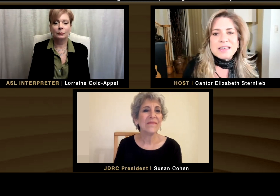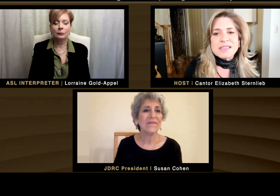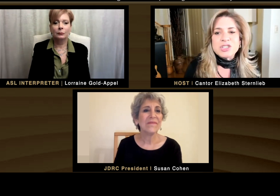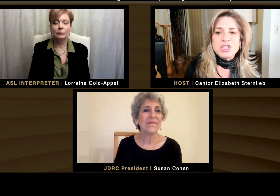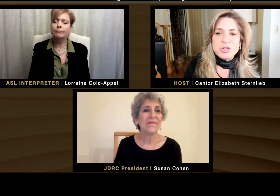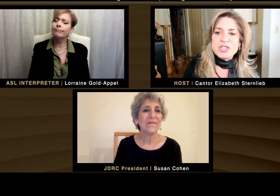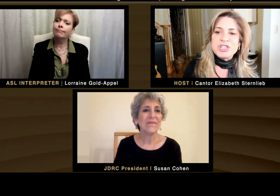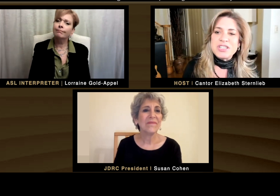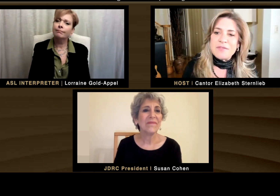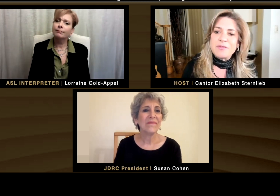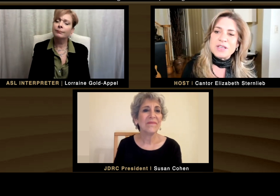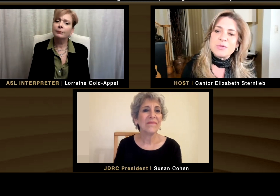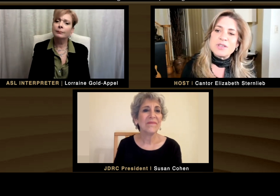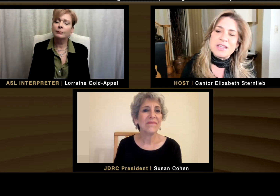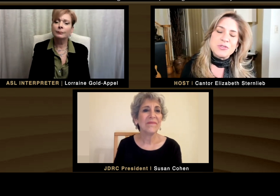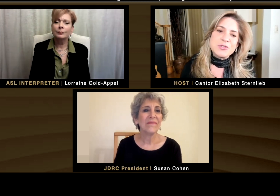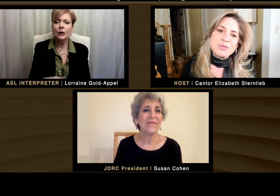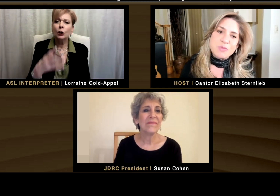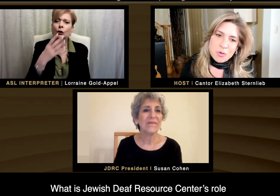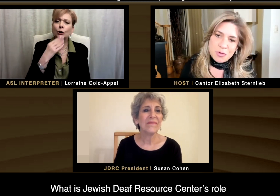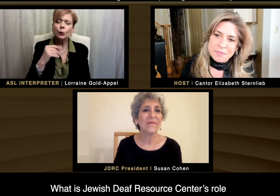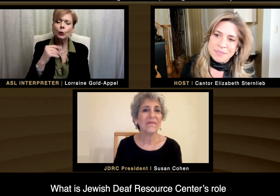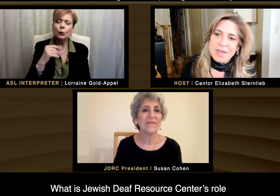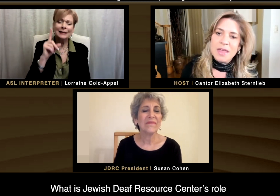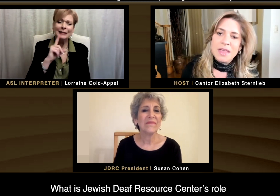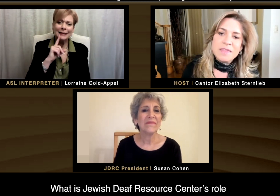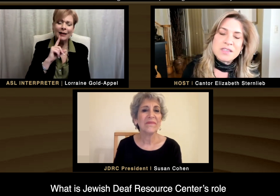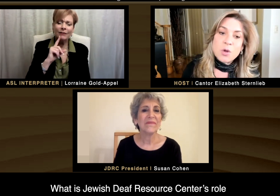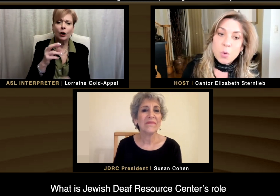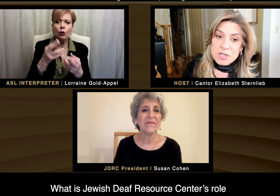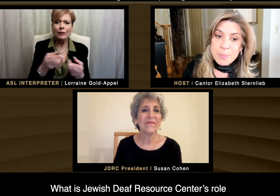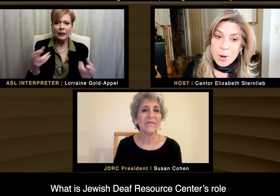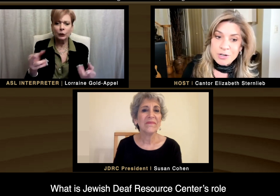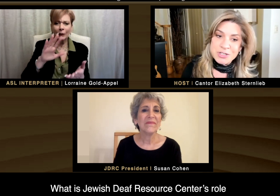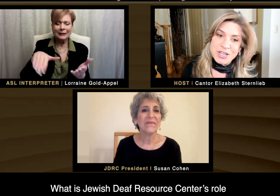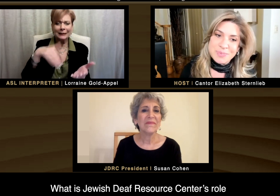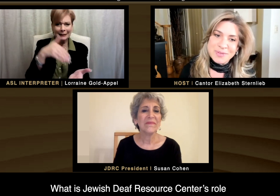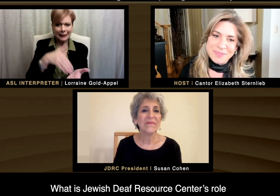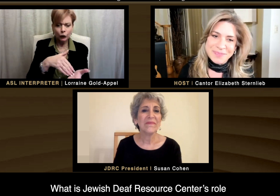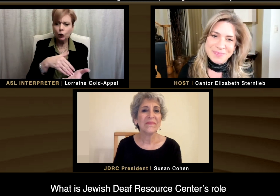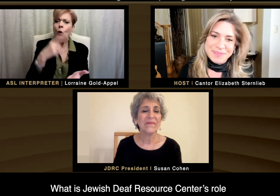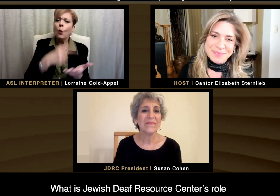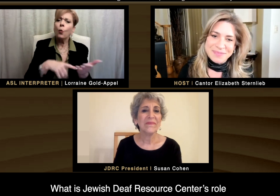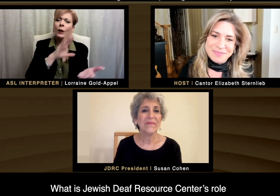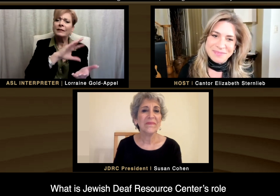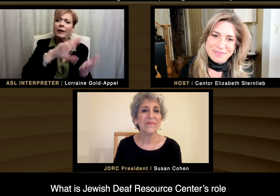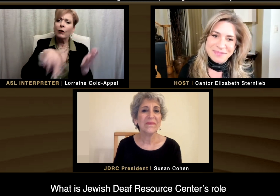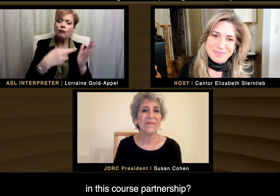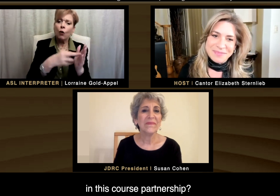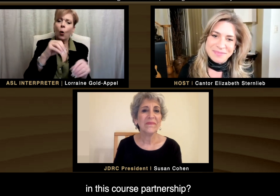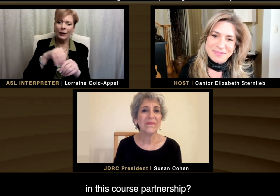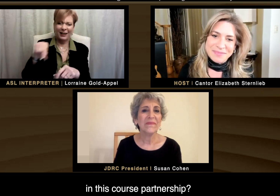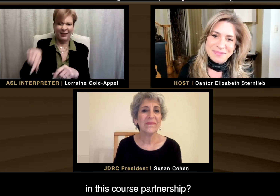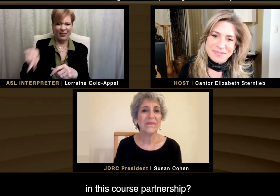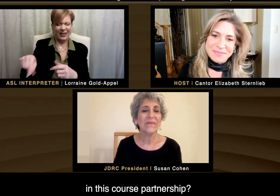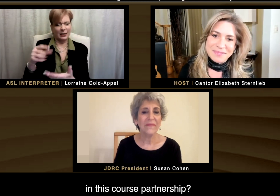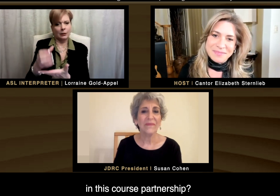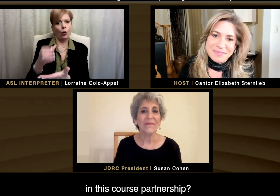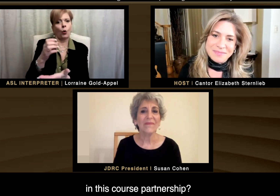What is Jewish Deaf Resource Center's role in this course partnership?